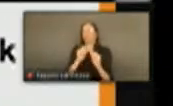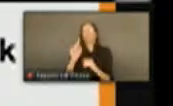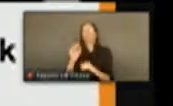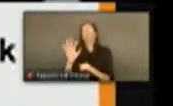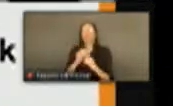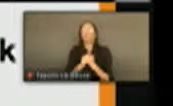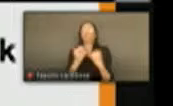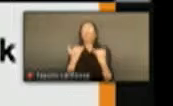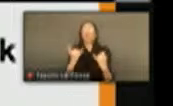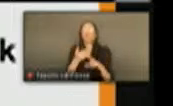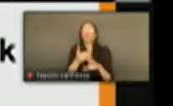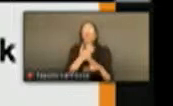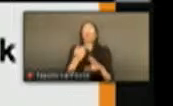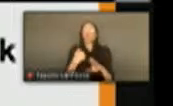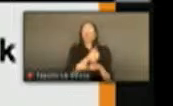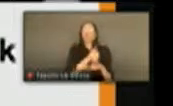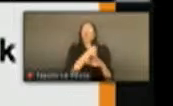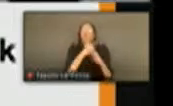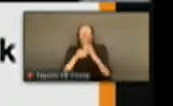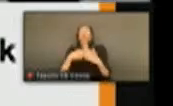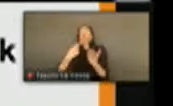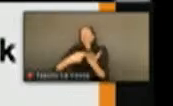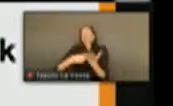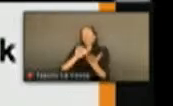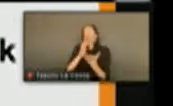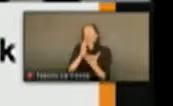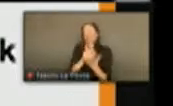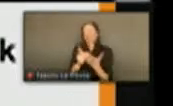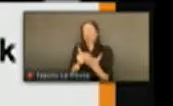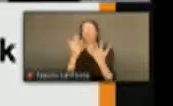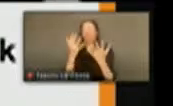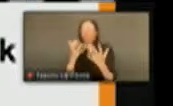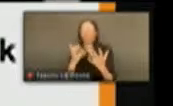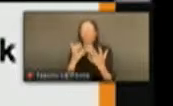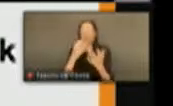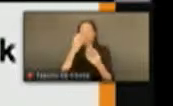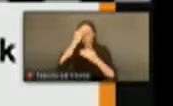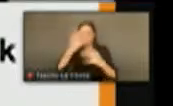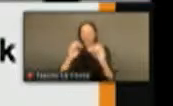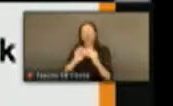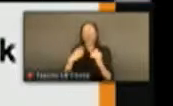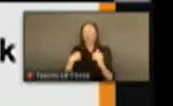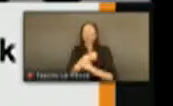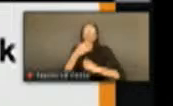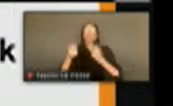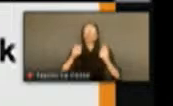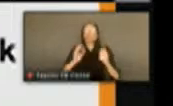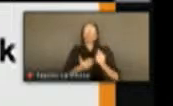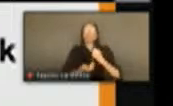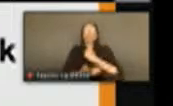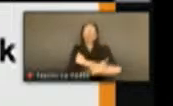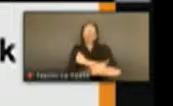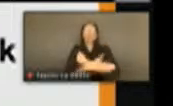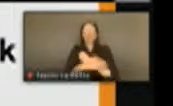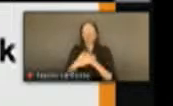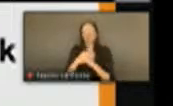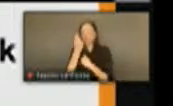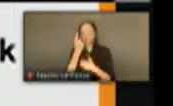describe how the county is managed. Budgeting is only part of how the county delivers